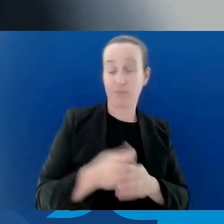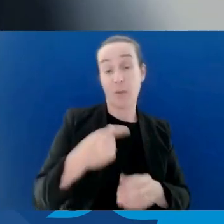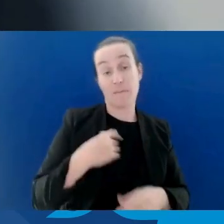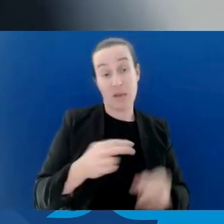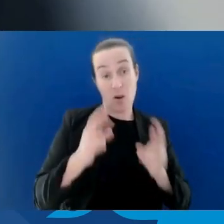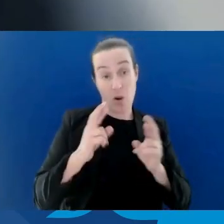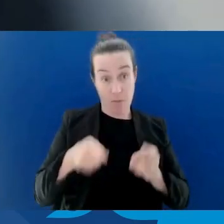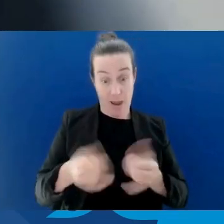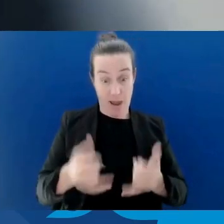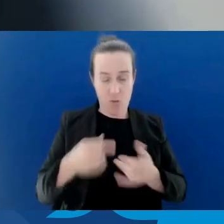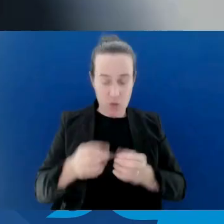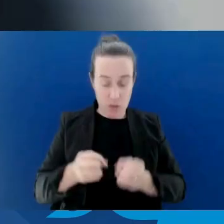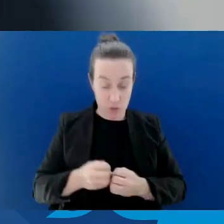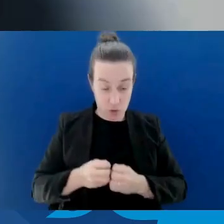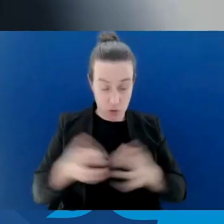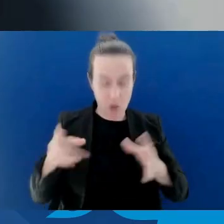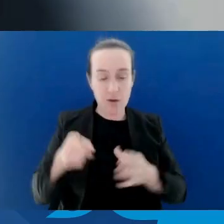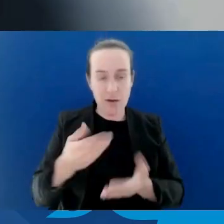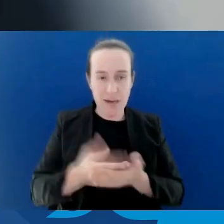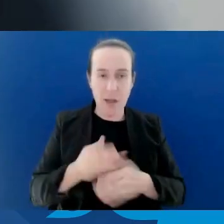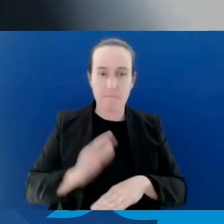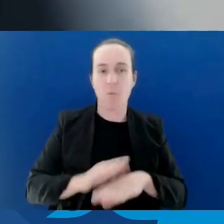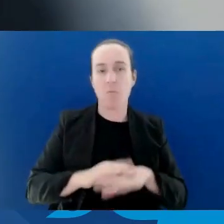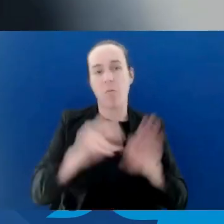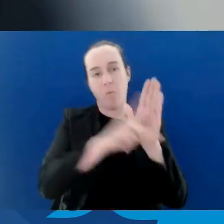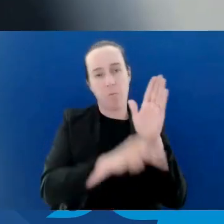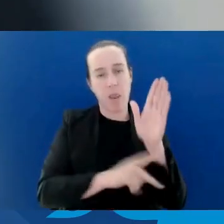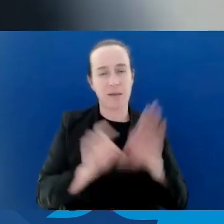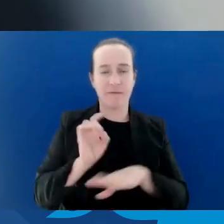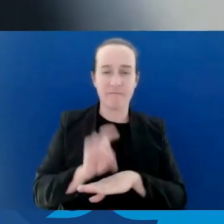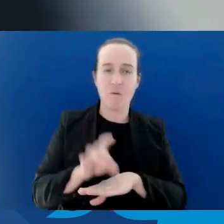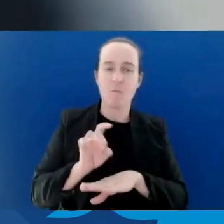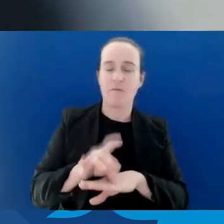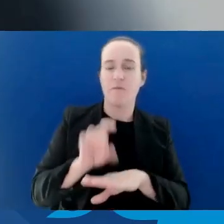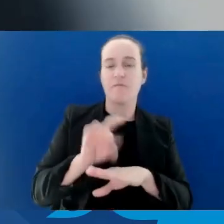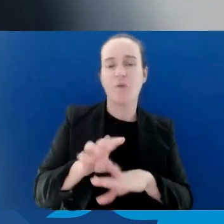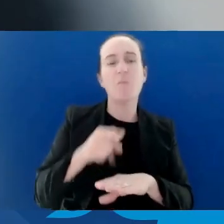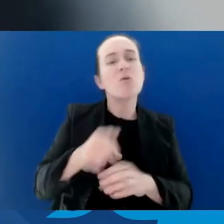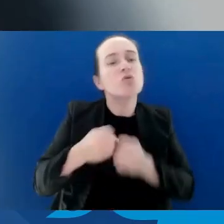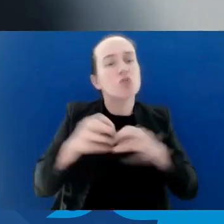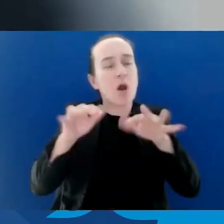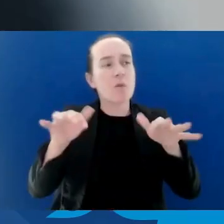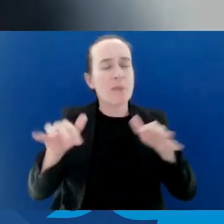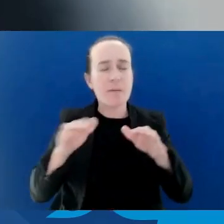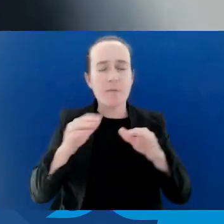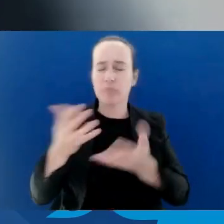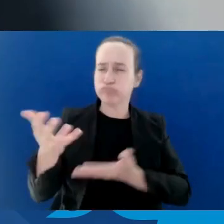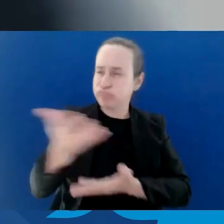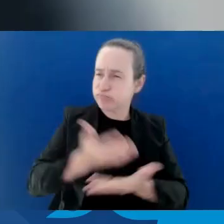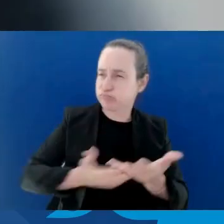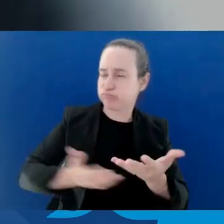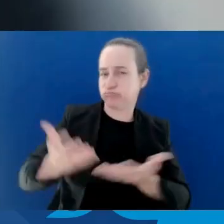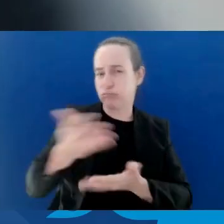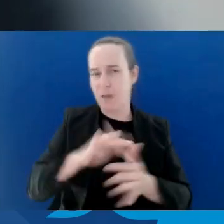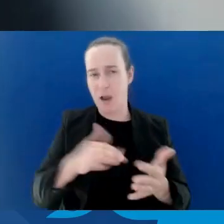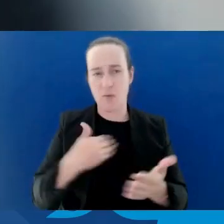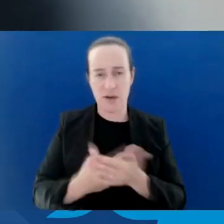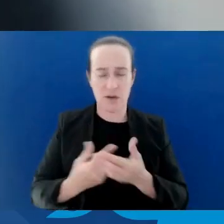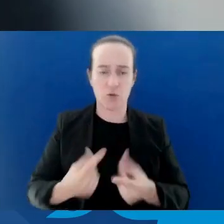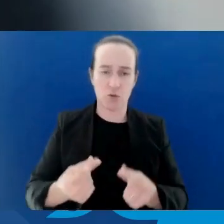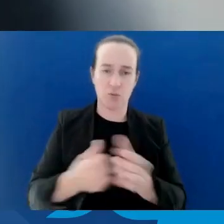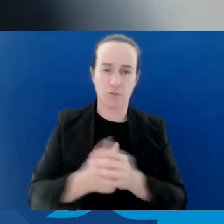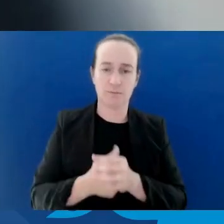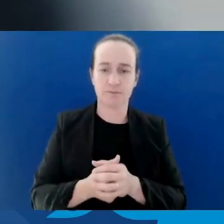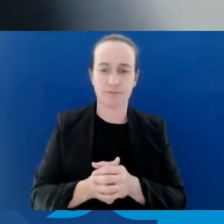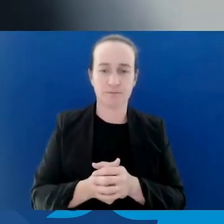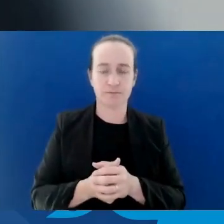will inform policy and at least get that conversation going. So I think the biggest thing is initially there was